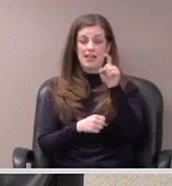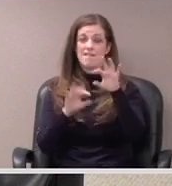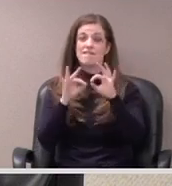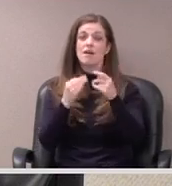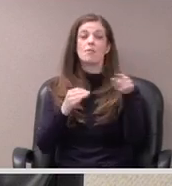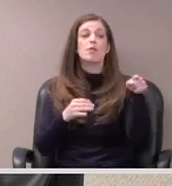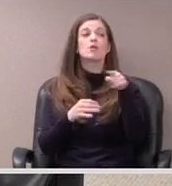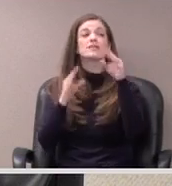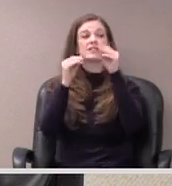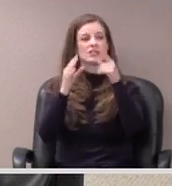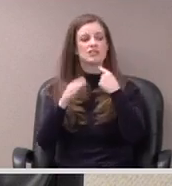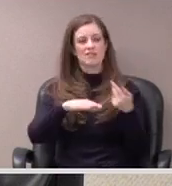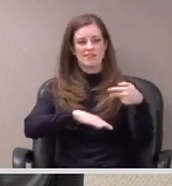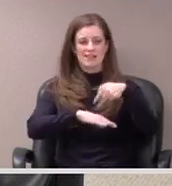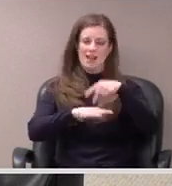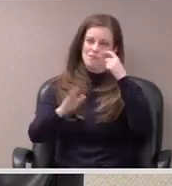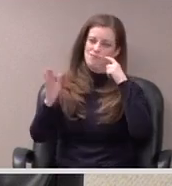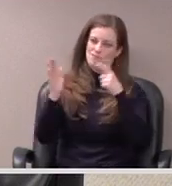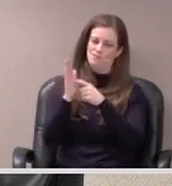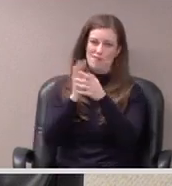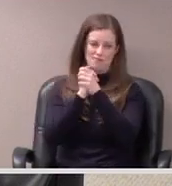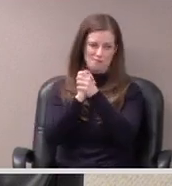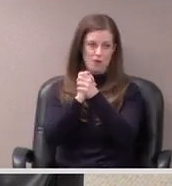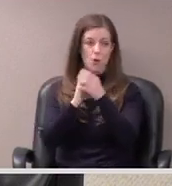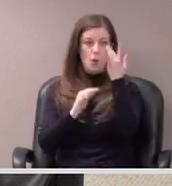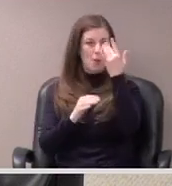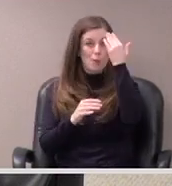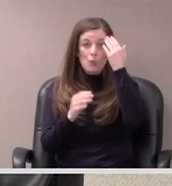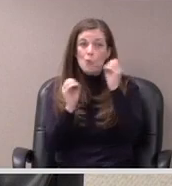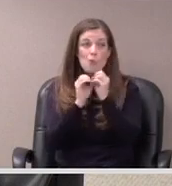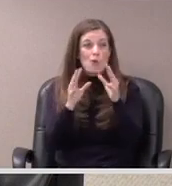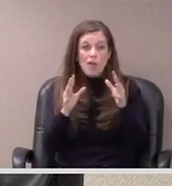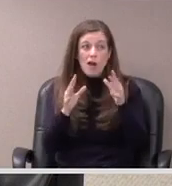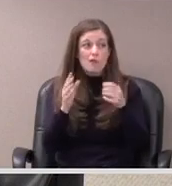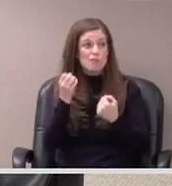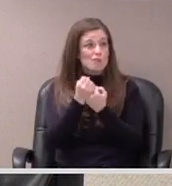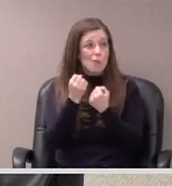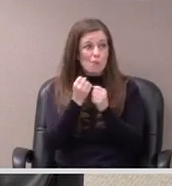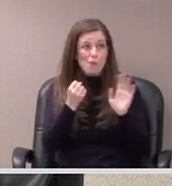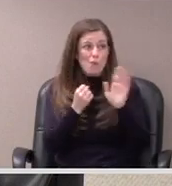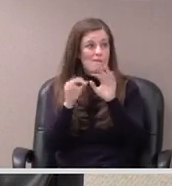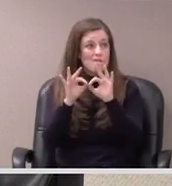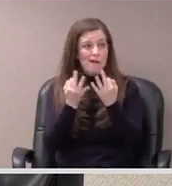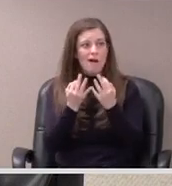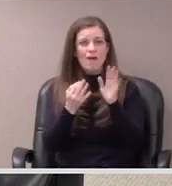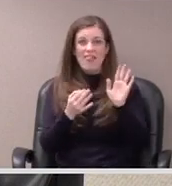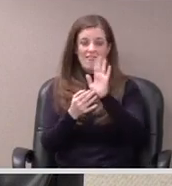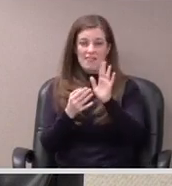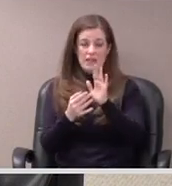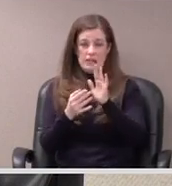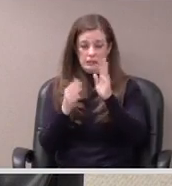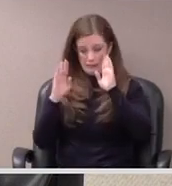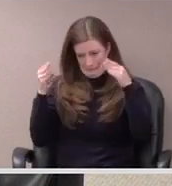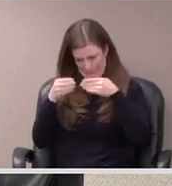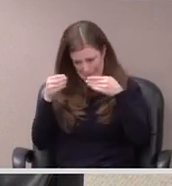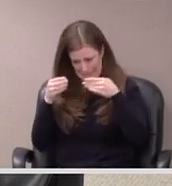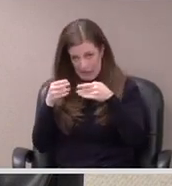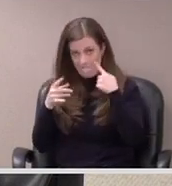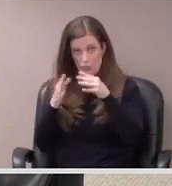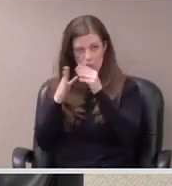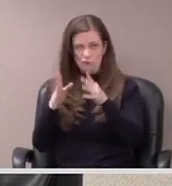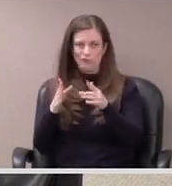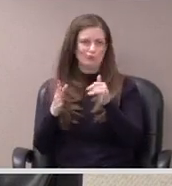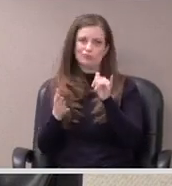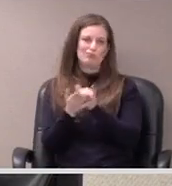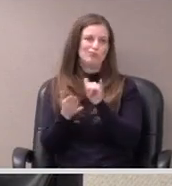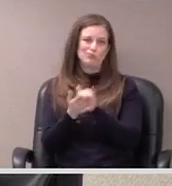teachers to please stand to be recognized because we know that without your support, their dedication to our students would not be possible.